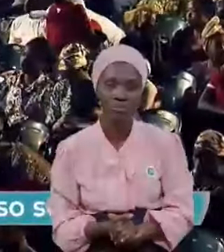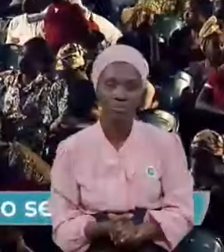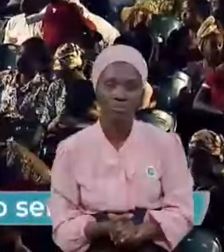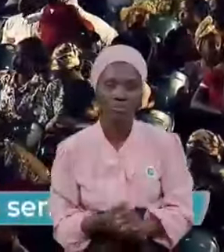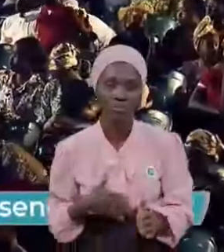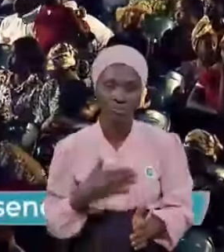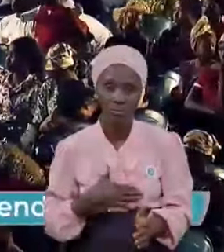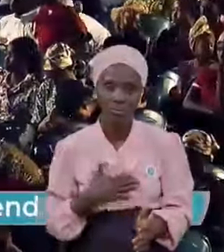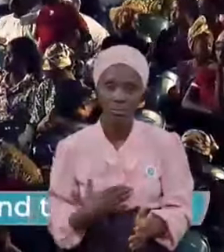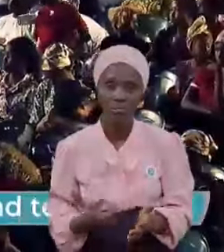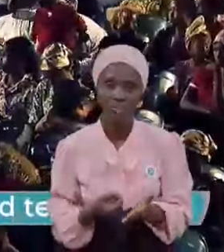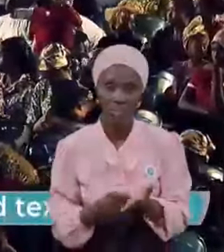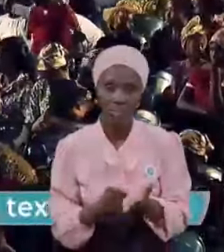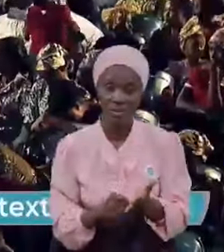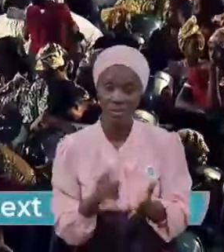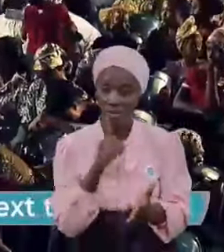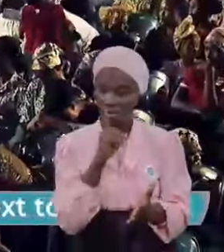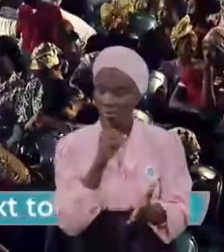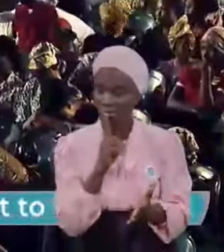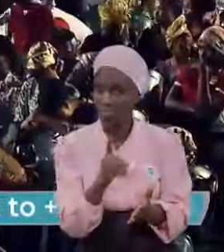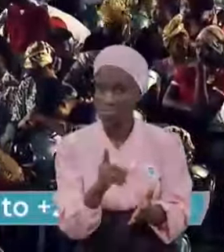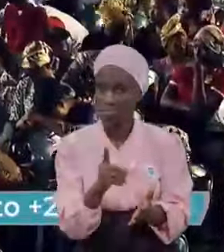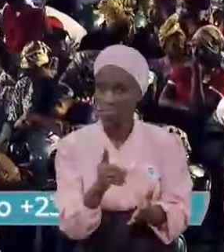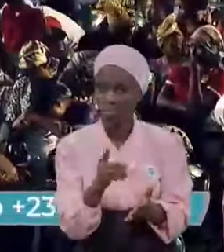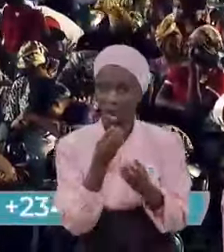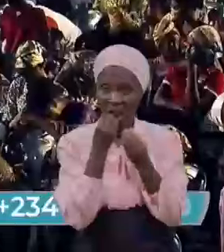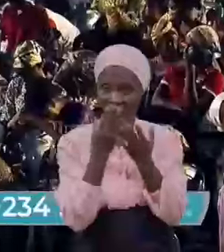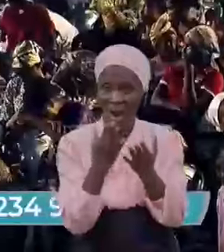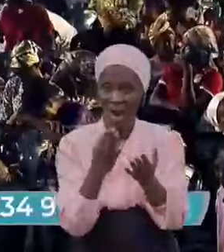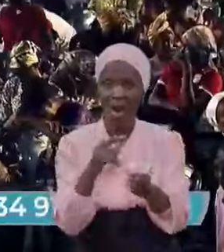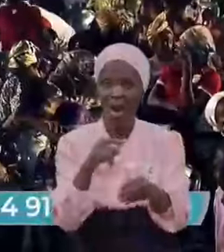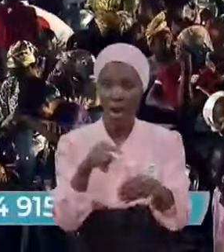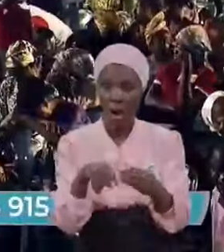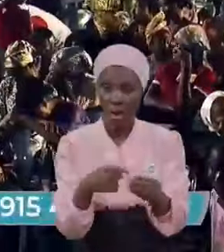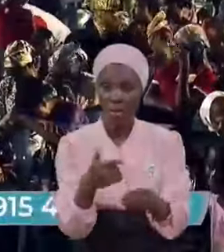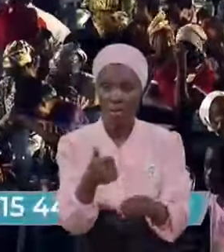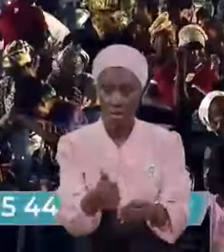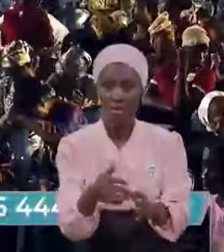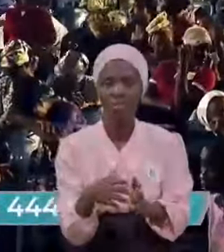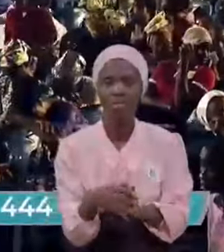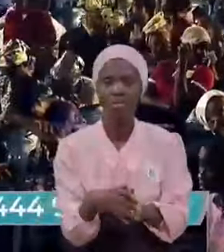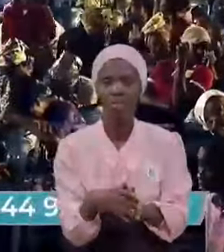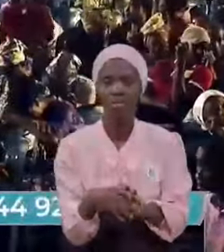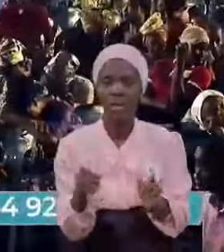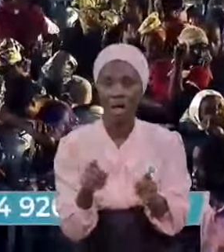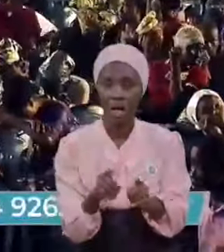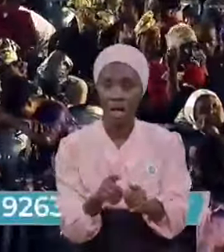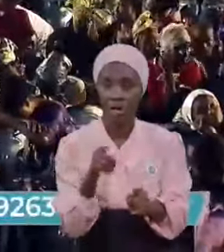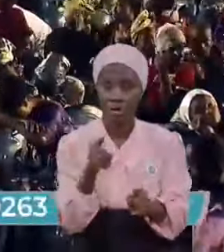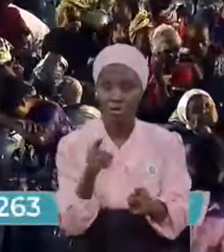And as you receive the convert package containing the pastor's letter, read